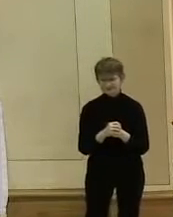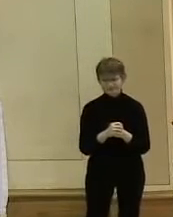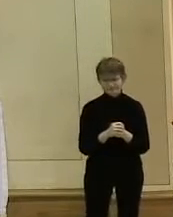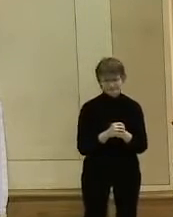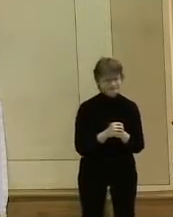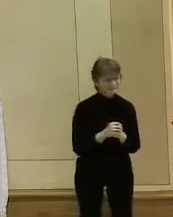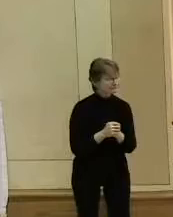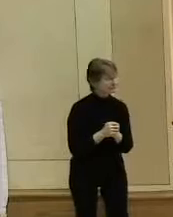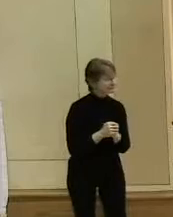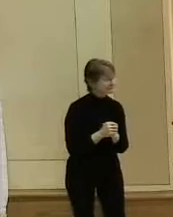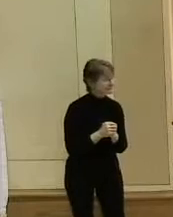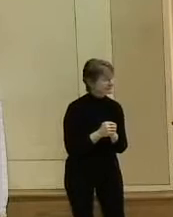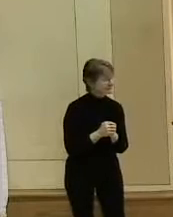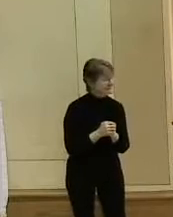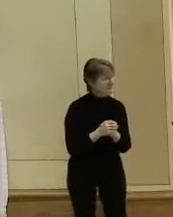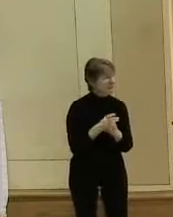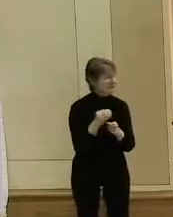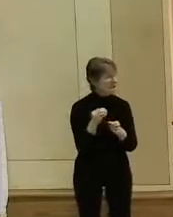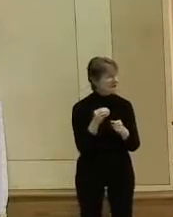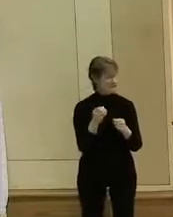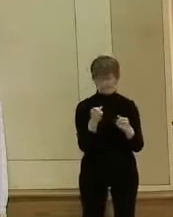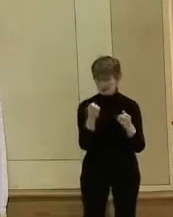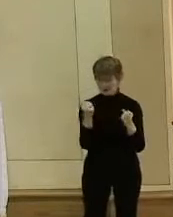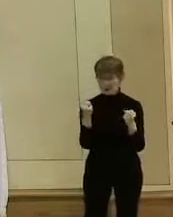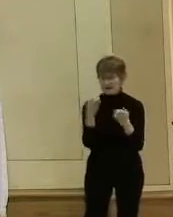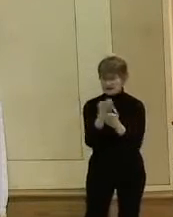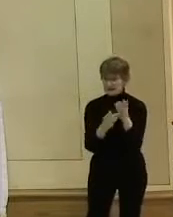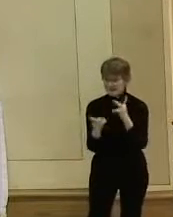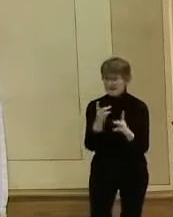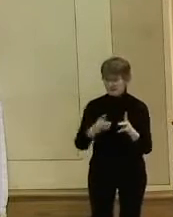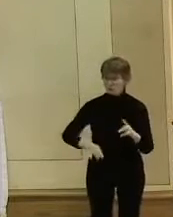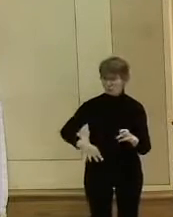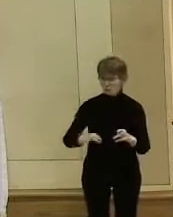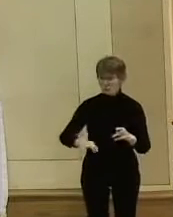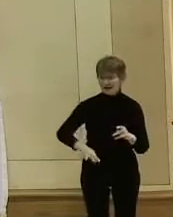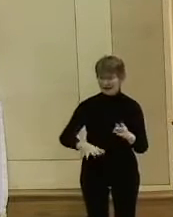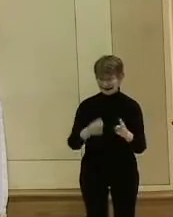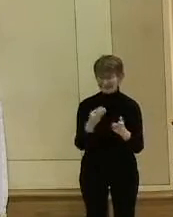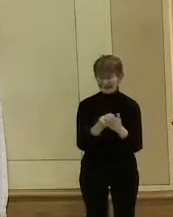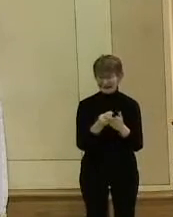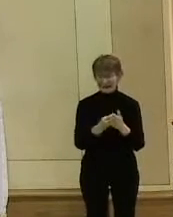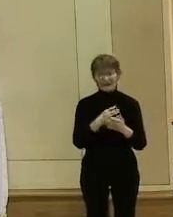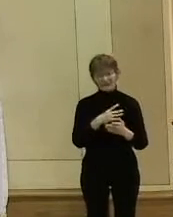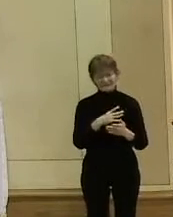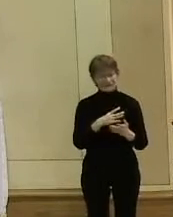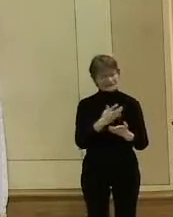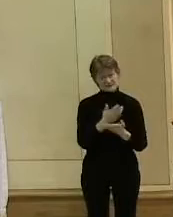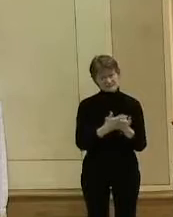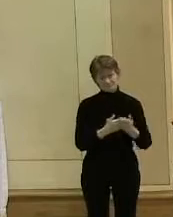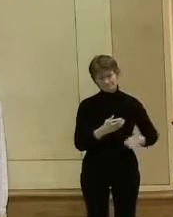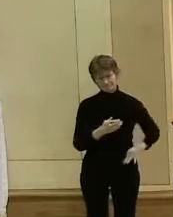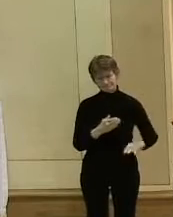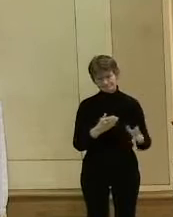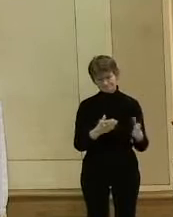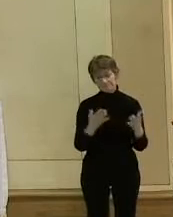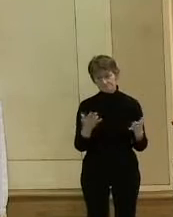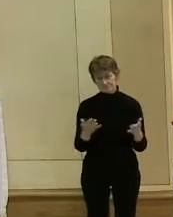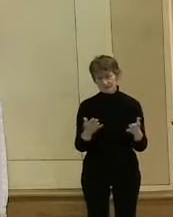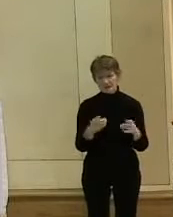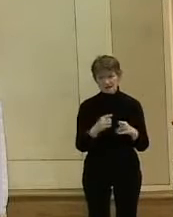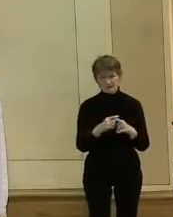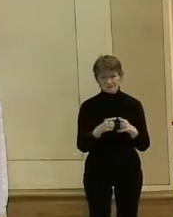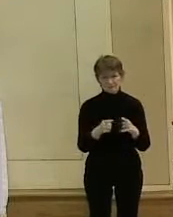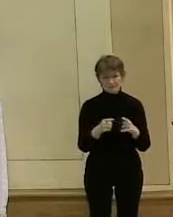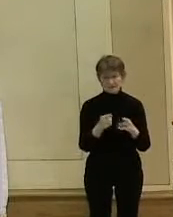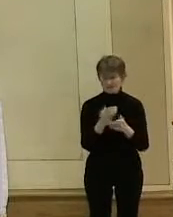And part of that is where people have given the gift. And part of us, I'm going to be one of those who's going to be giving over so